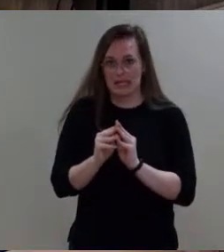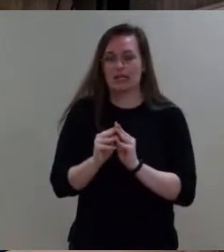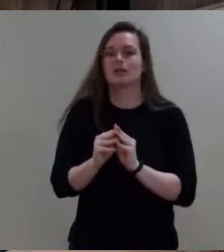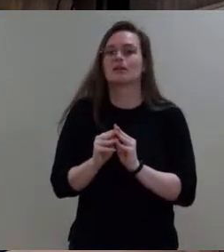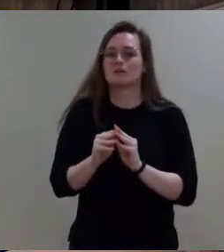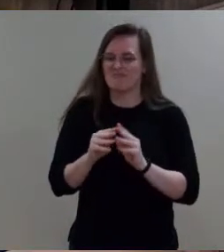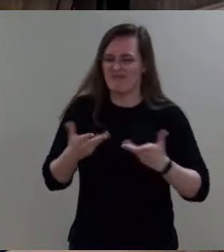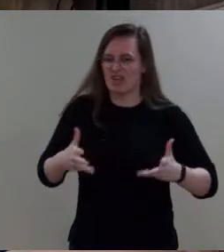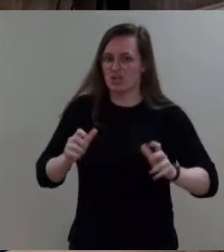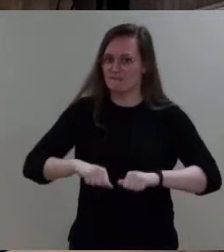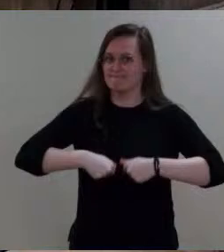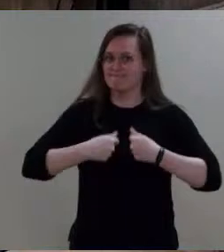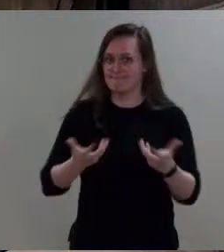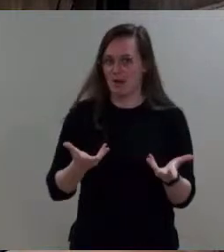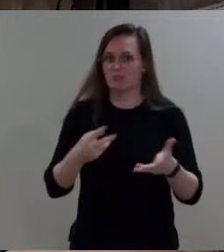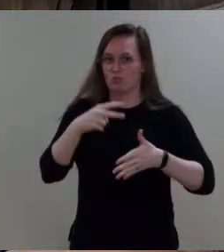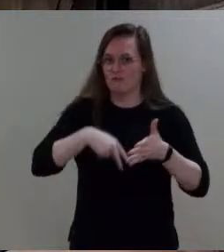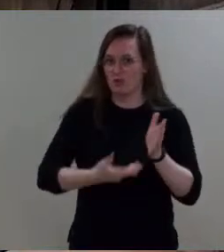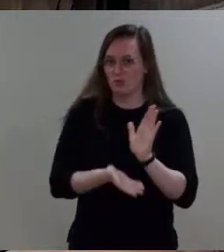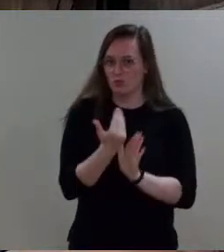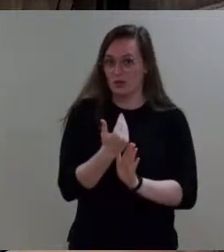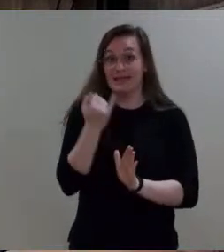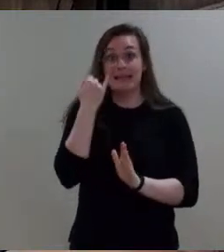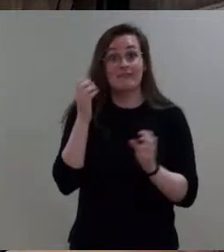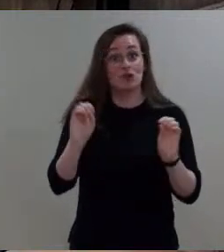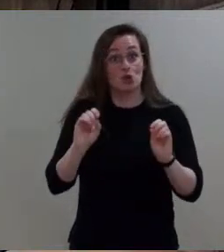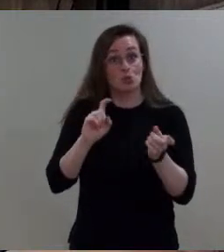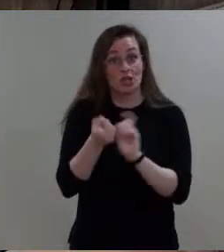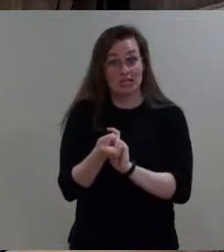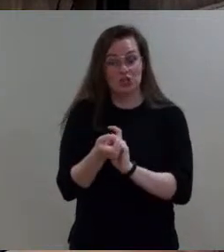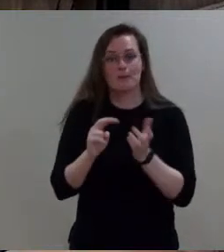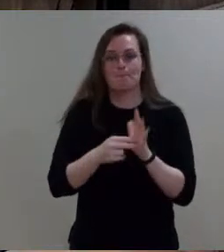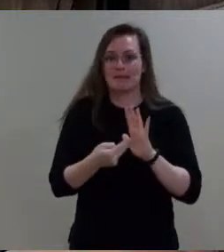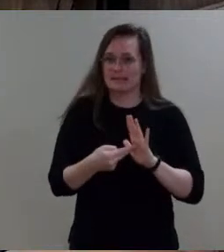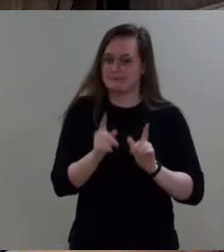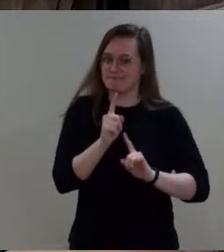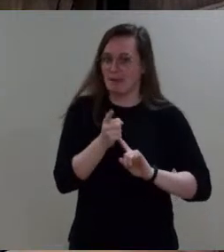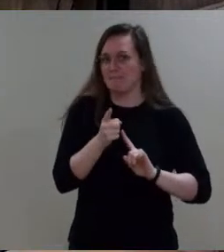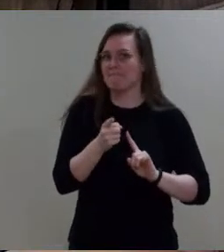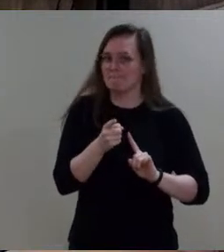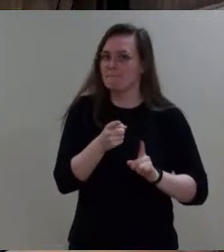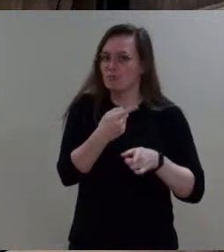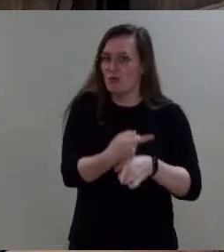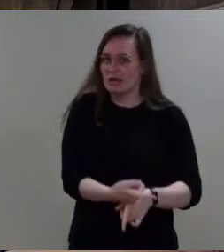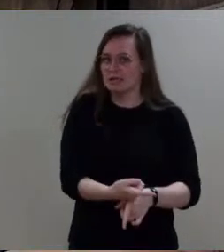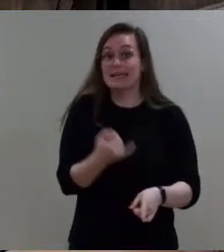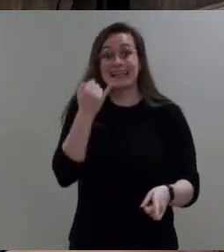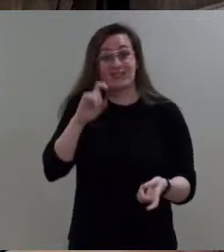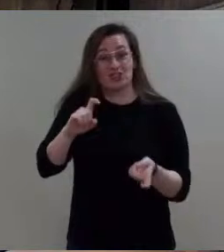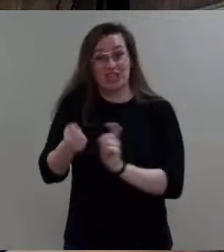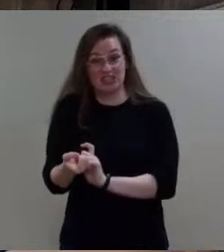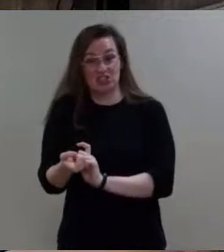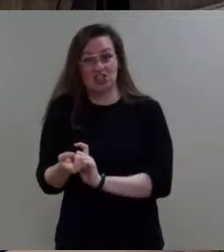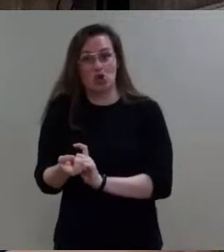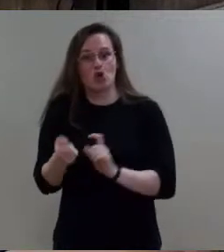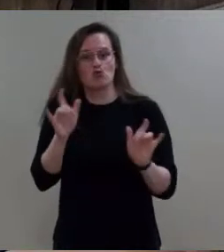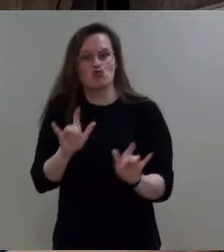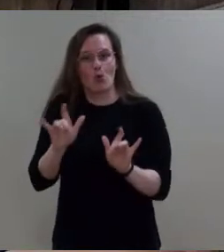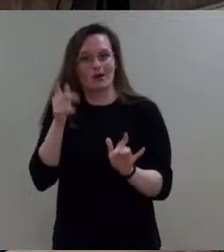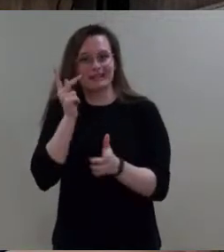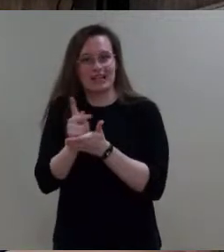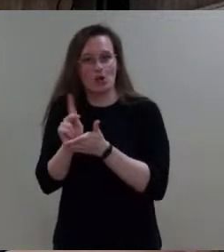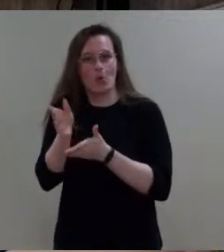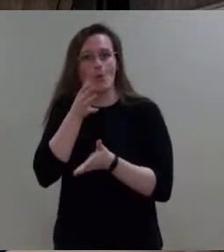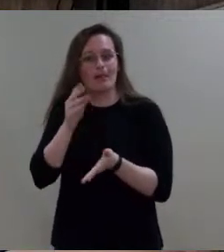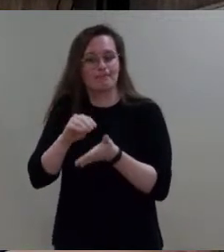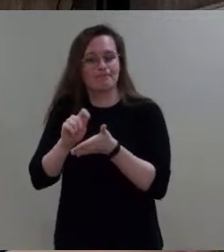your review. If there are no changes, the minutes are adopted as distributed. If there are changes, the recording secretary will annotate the minutes